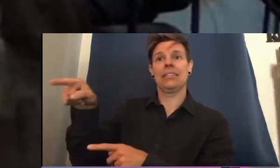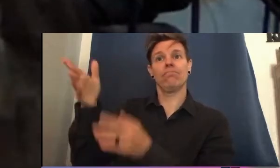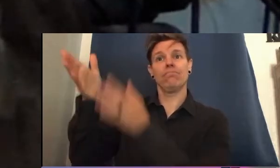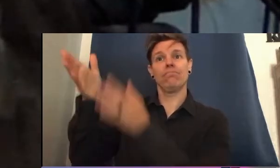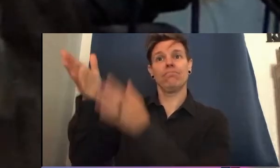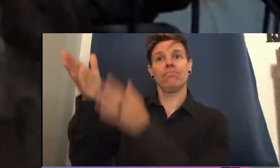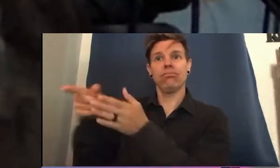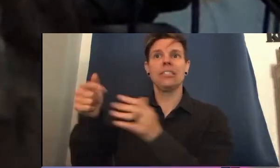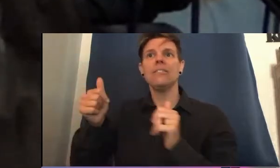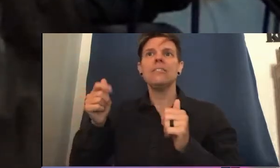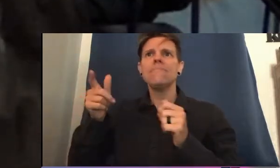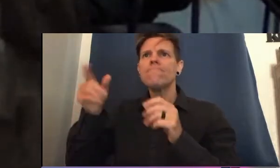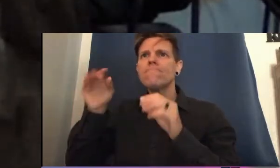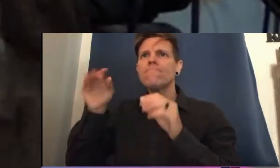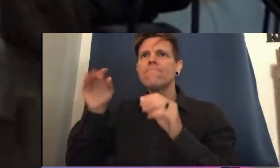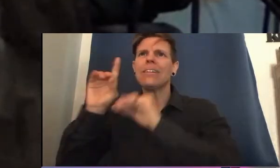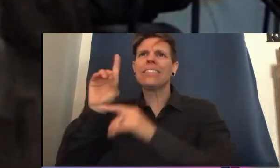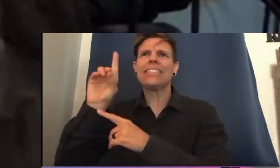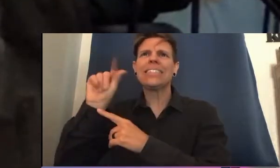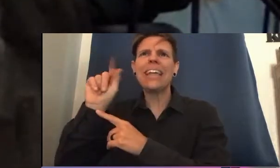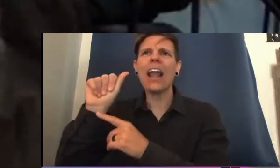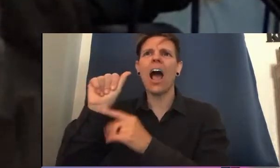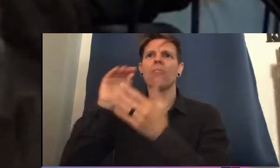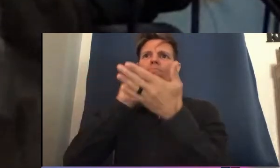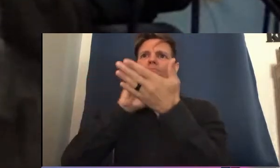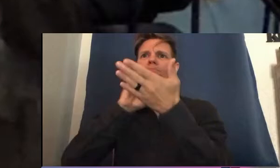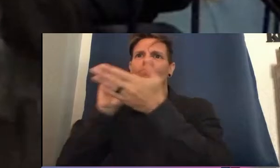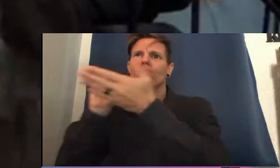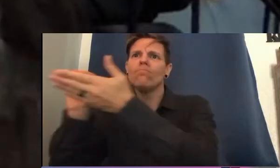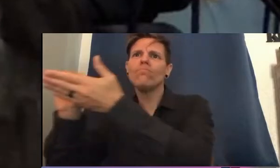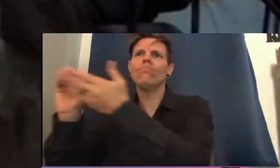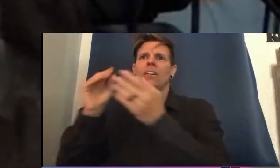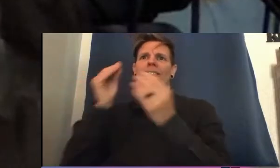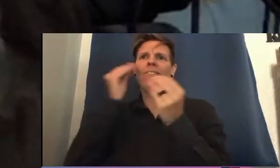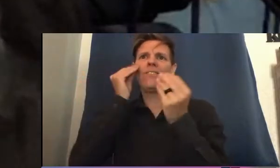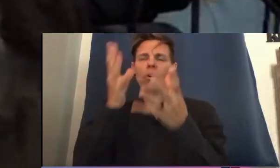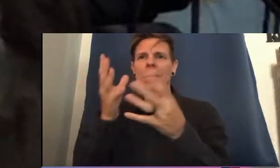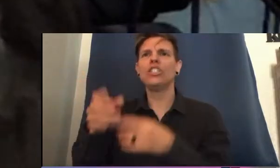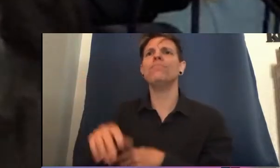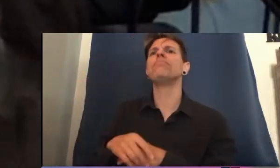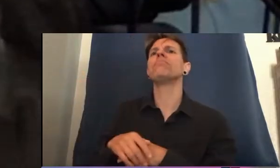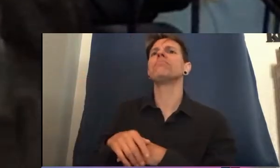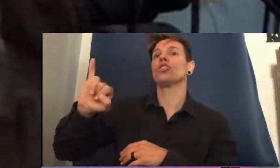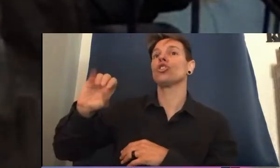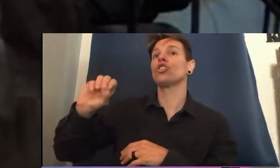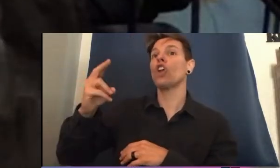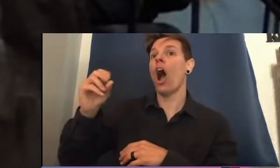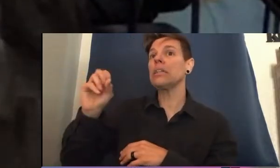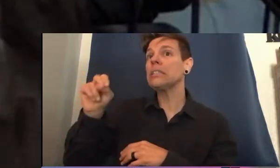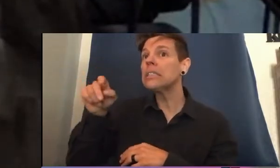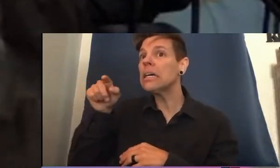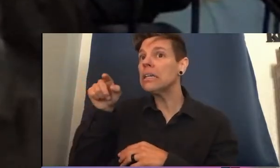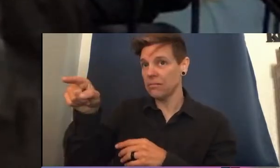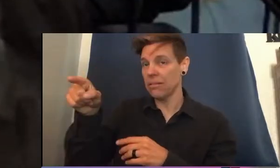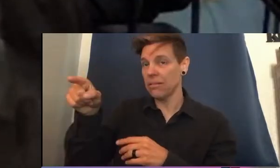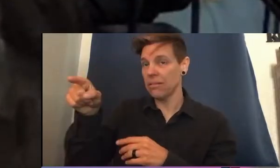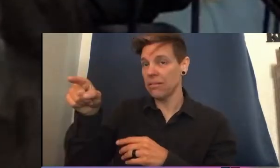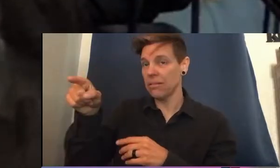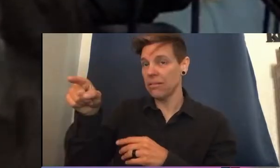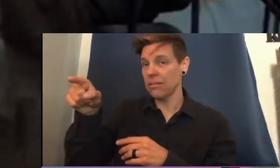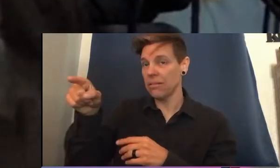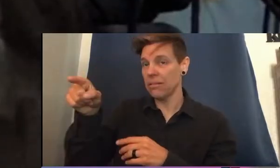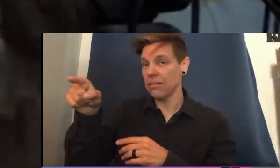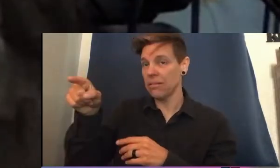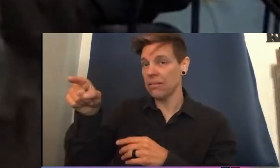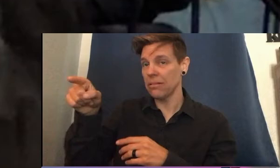Johnson. We can take board member questions as part of the presentation, and then I will ask Deanne